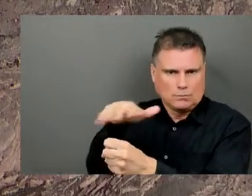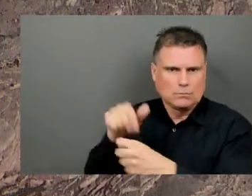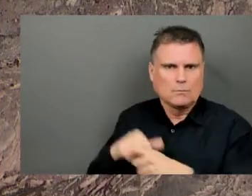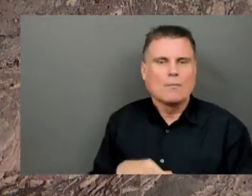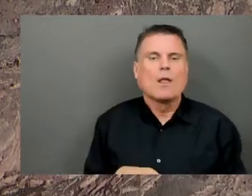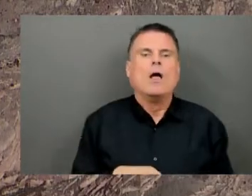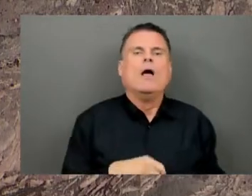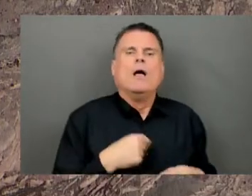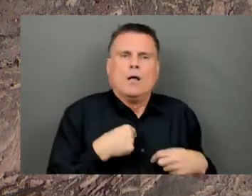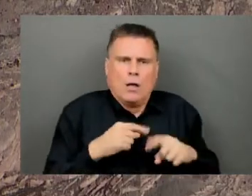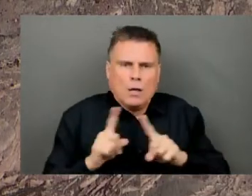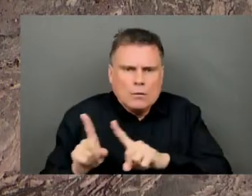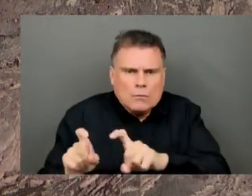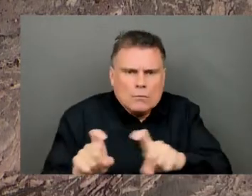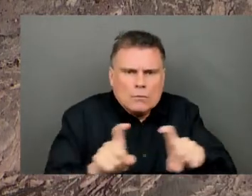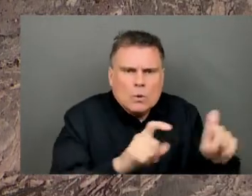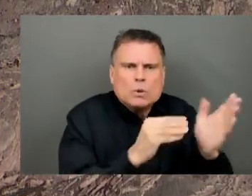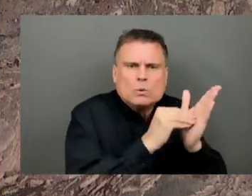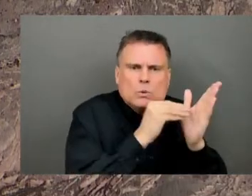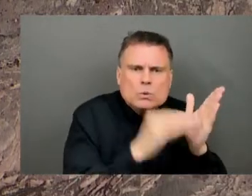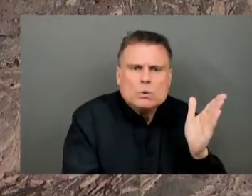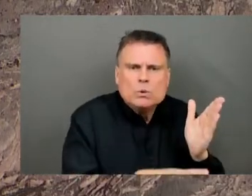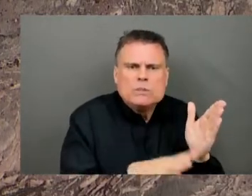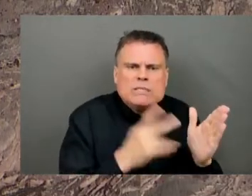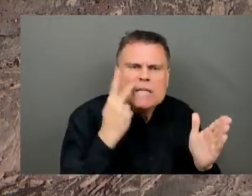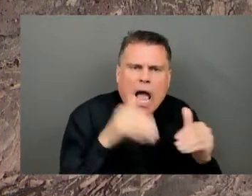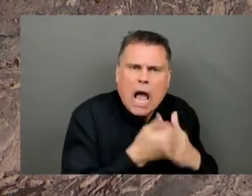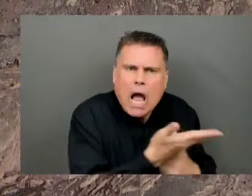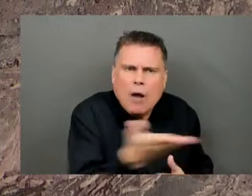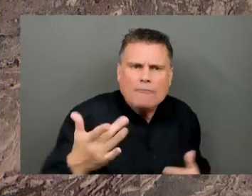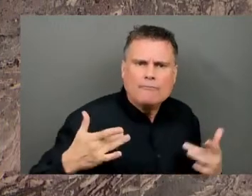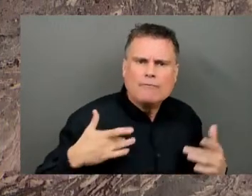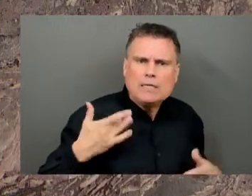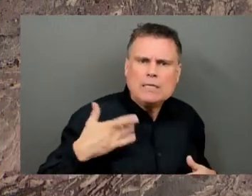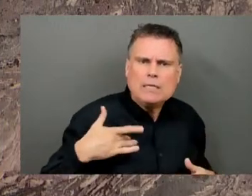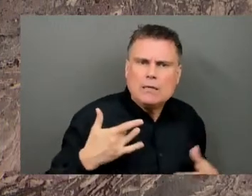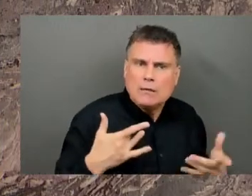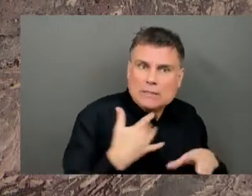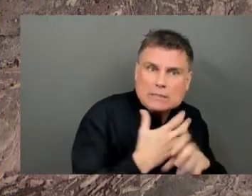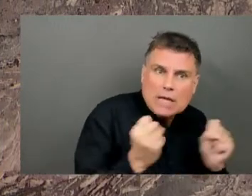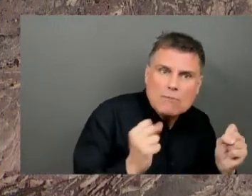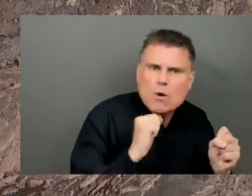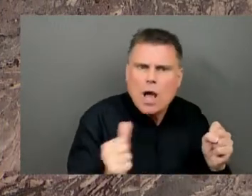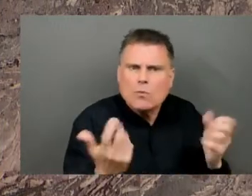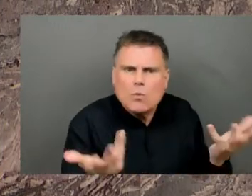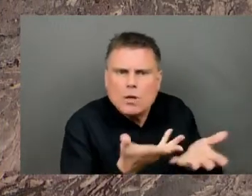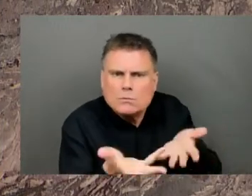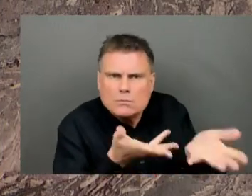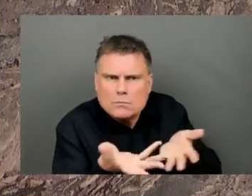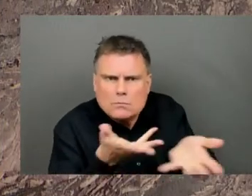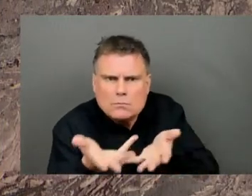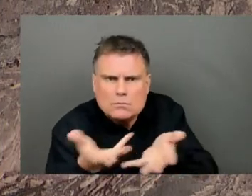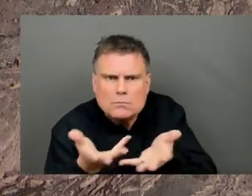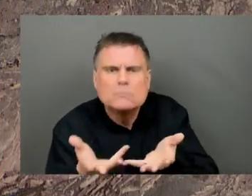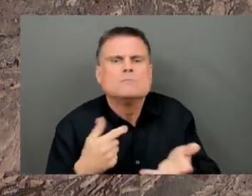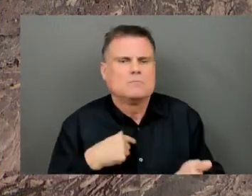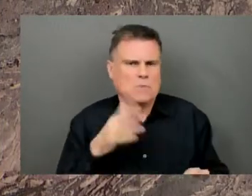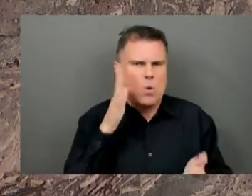and spiritual safety on campus. And I'm going to answer the question for her, Mr. Speaker, because I heard this morning, again,